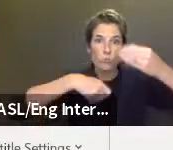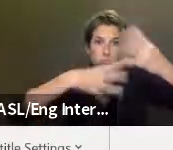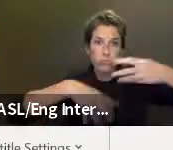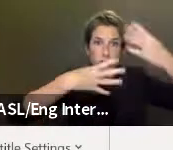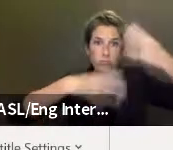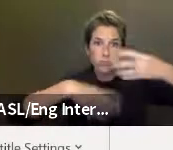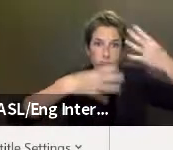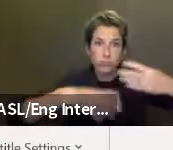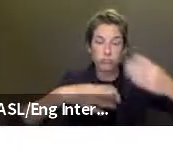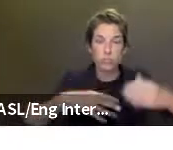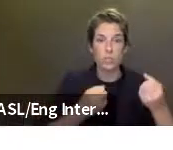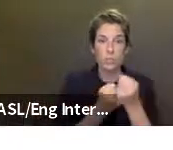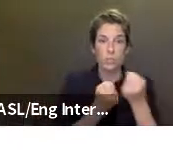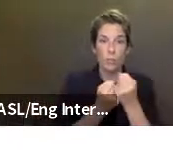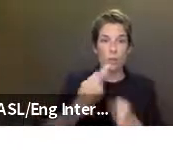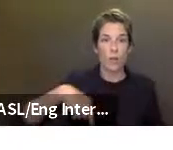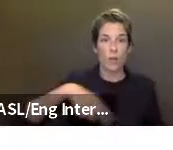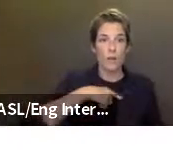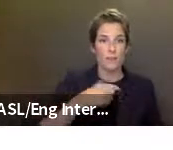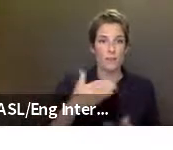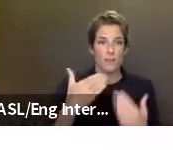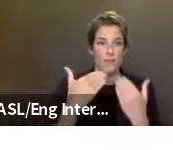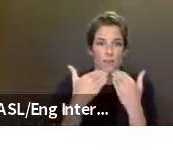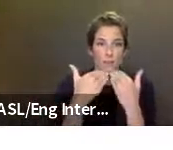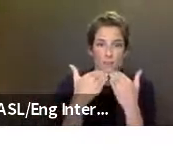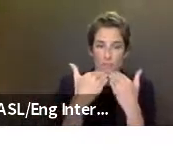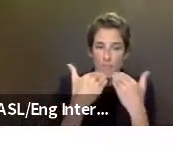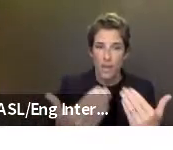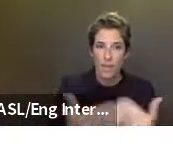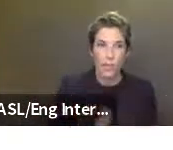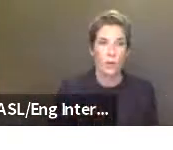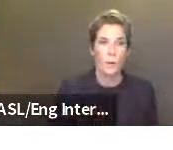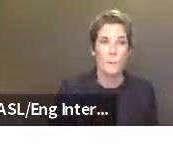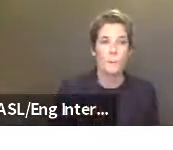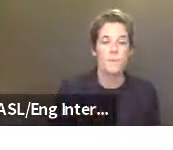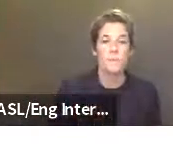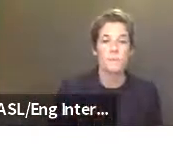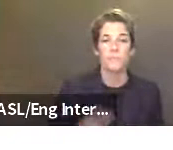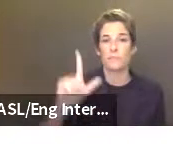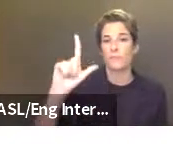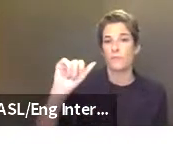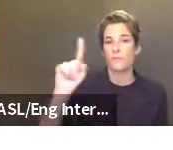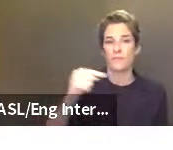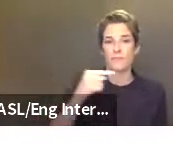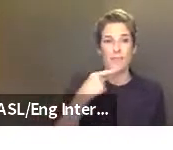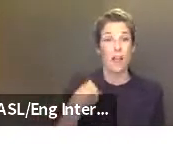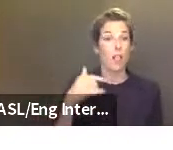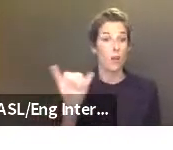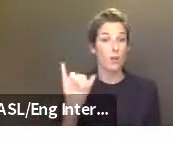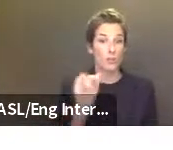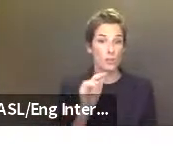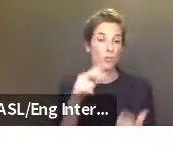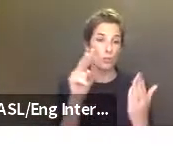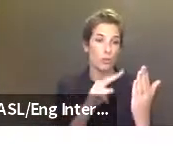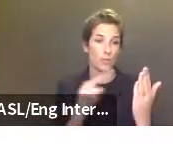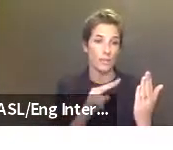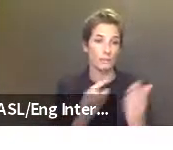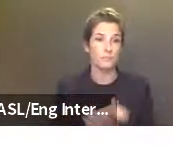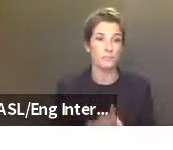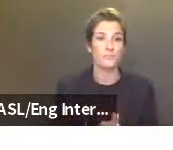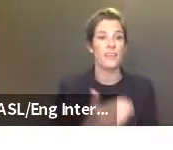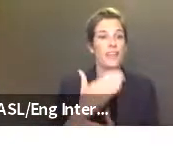many people. I'll read those out loud too. Great. So thank you to the National Endowment